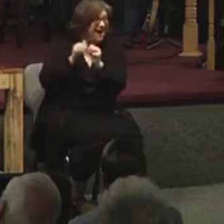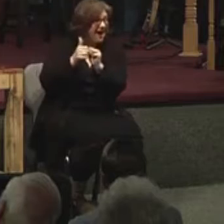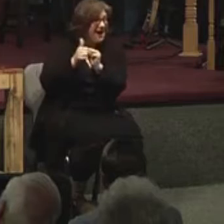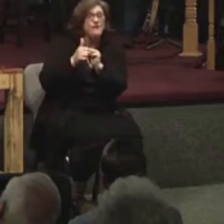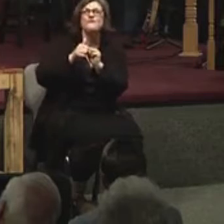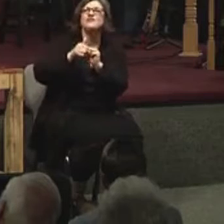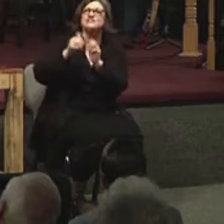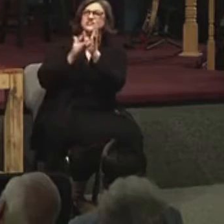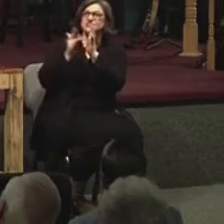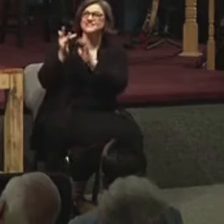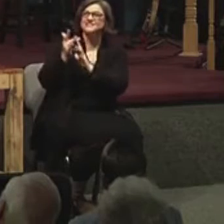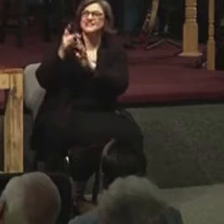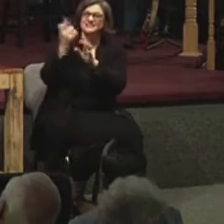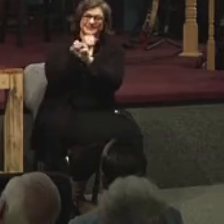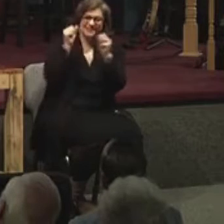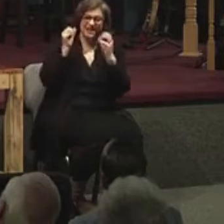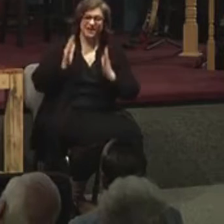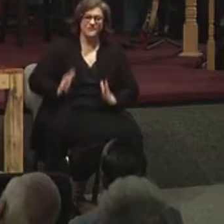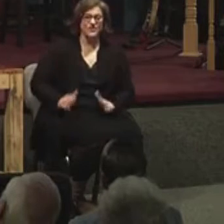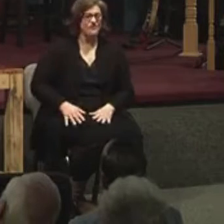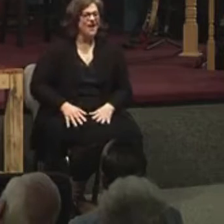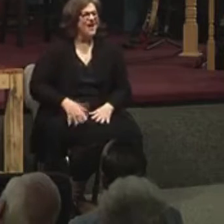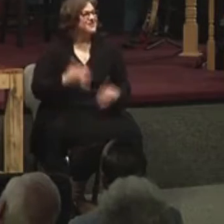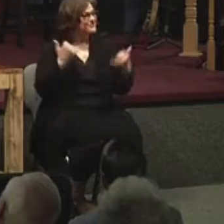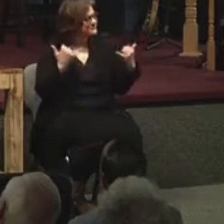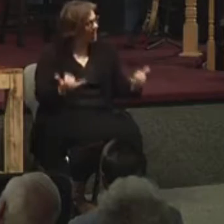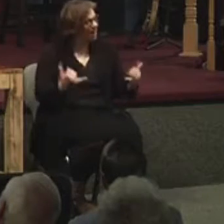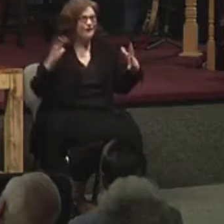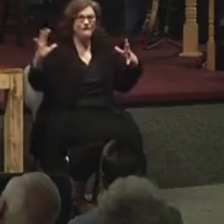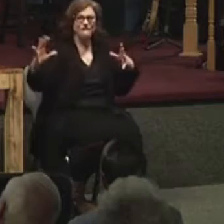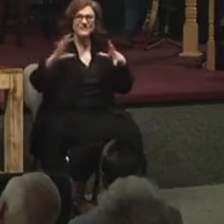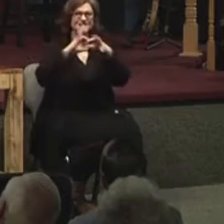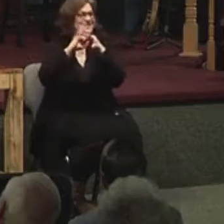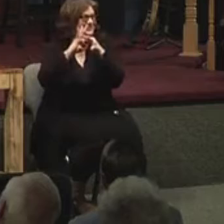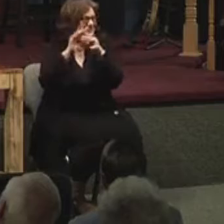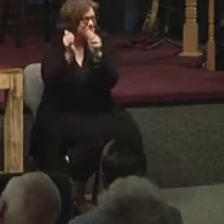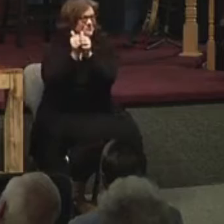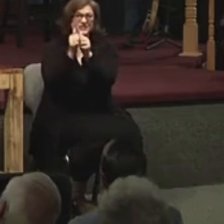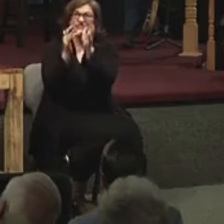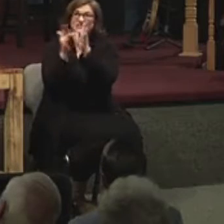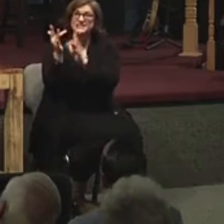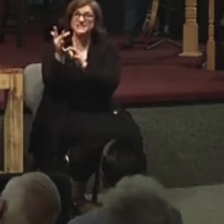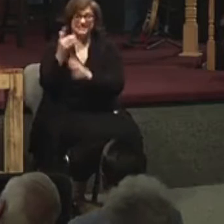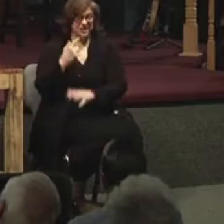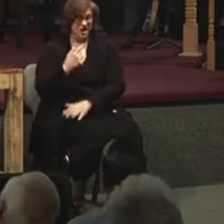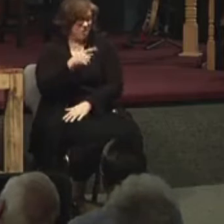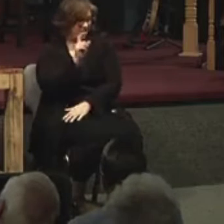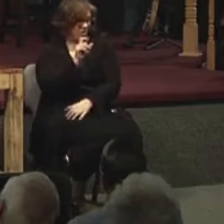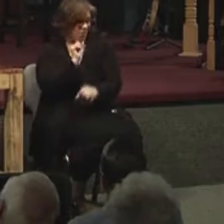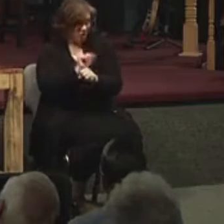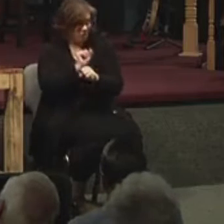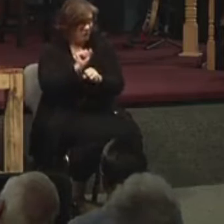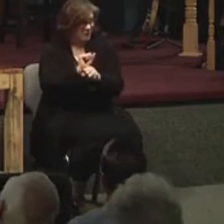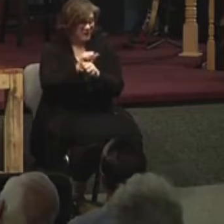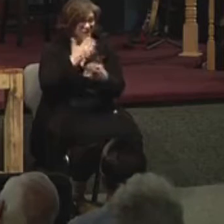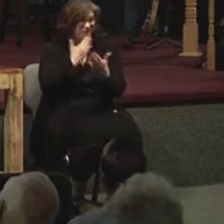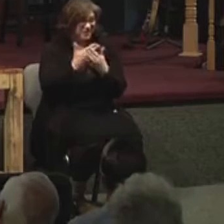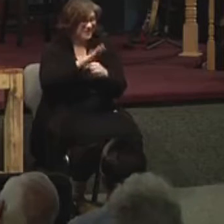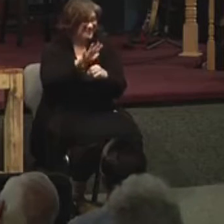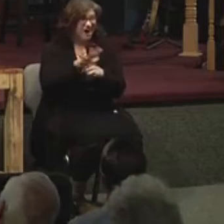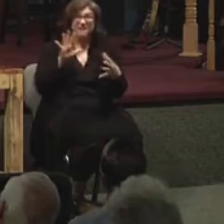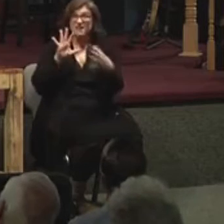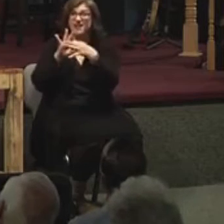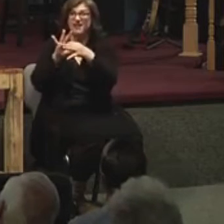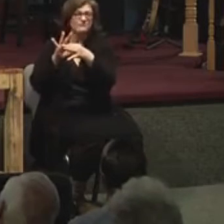we now stand. So we've got this relationship with Jesus that we didn't earn, that he's offered to us. We accepted it, we received it, we're living in it.